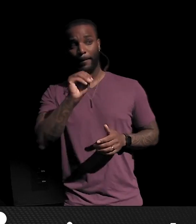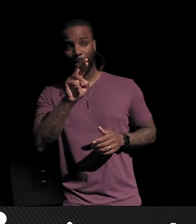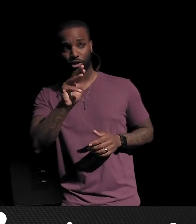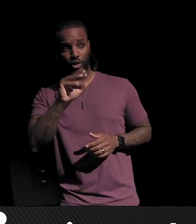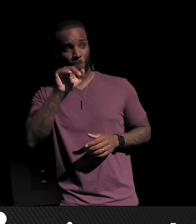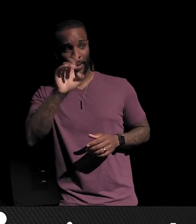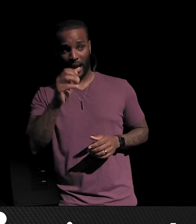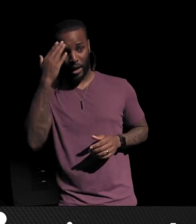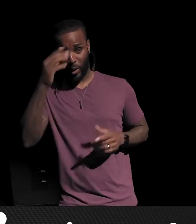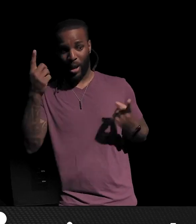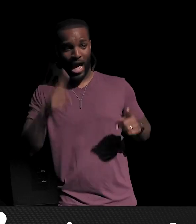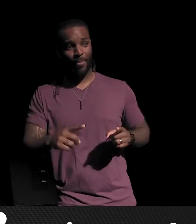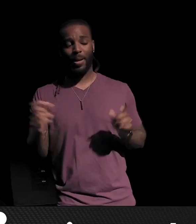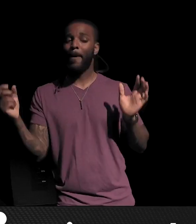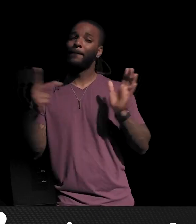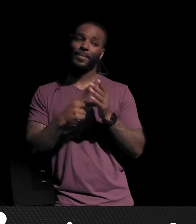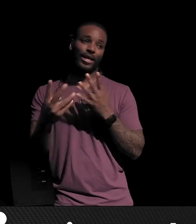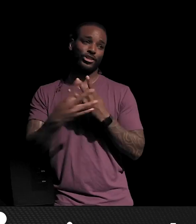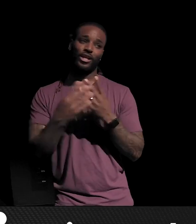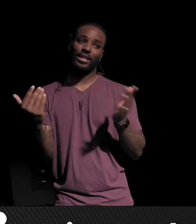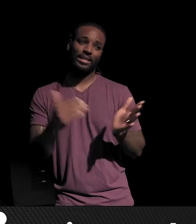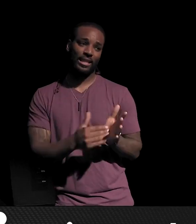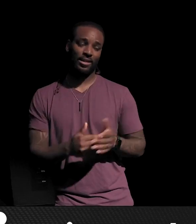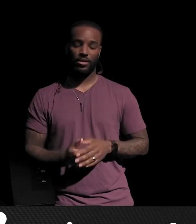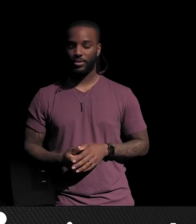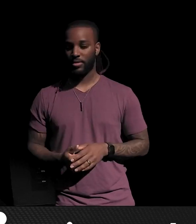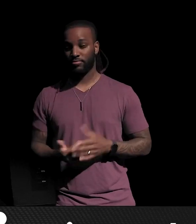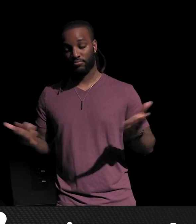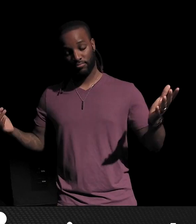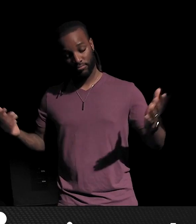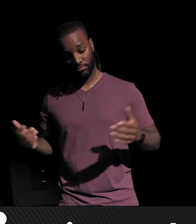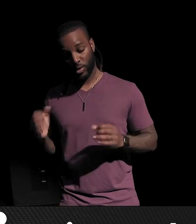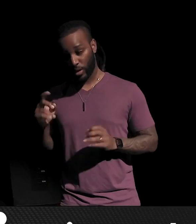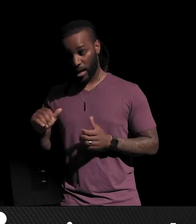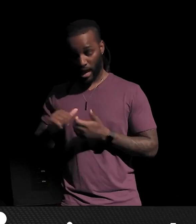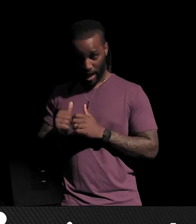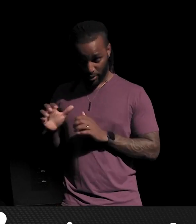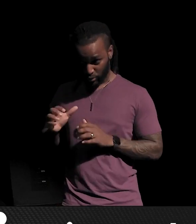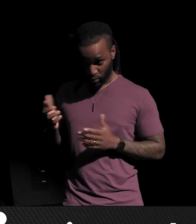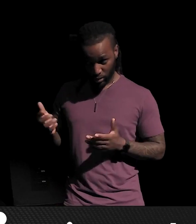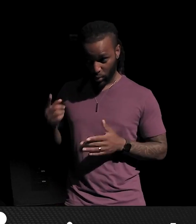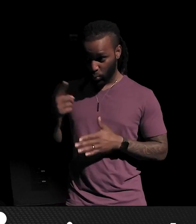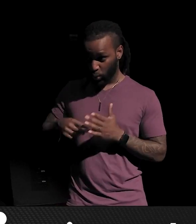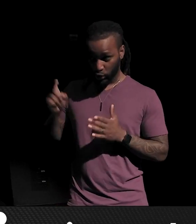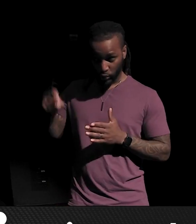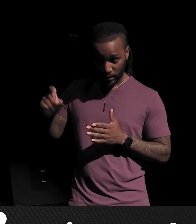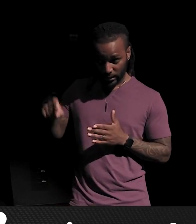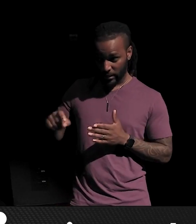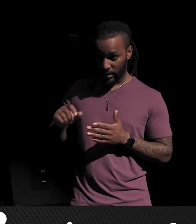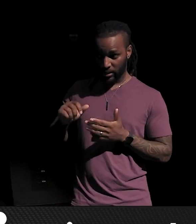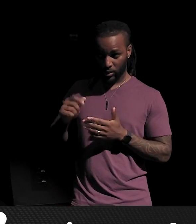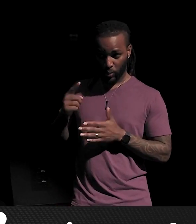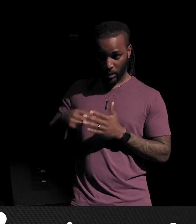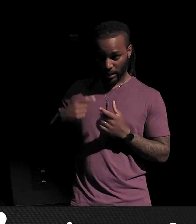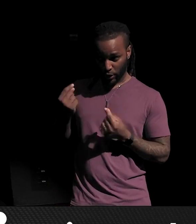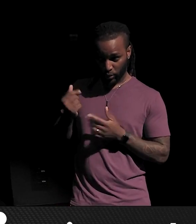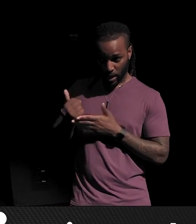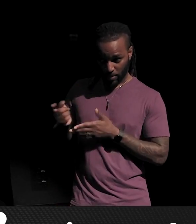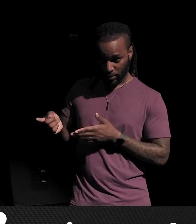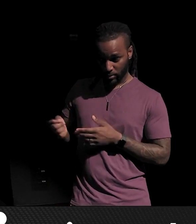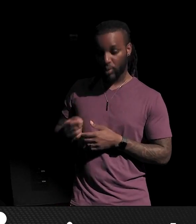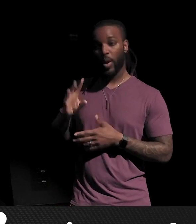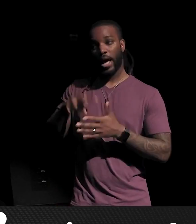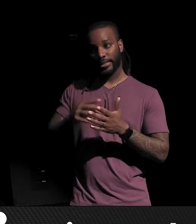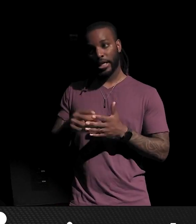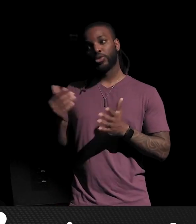happened, but I'm back in jail again. I'm like, okay. I say, how are you holding up? What do you need? And what can I do? So I schedule another time